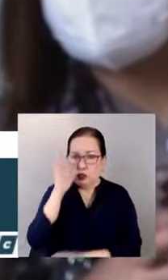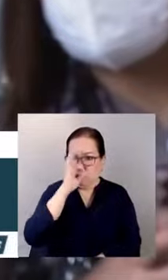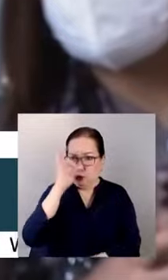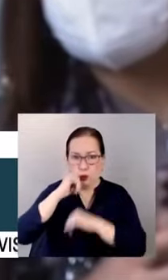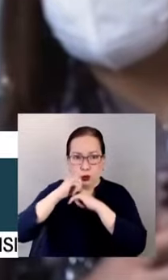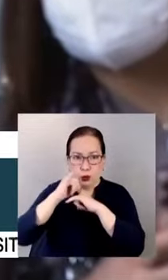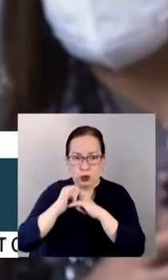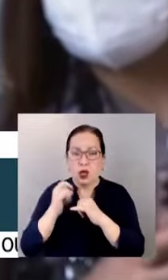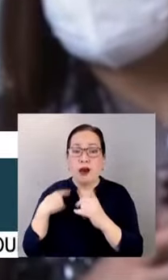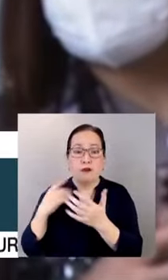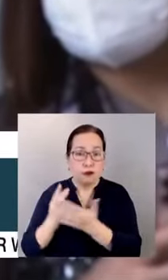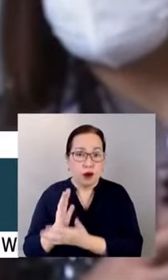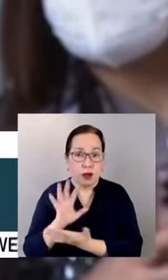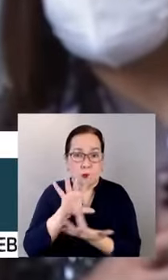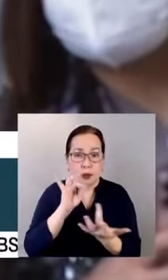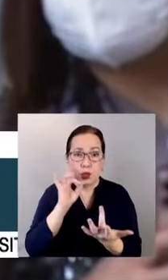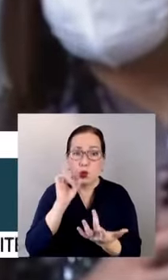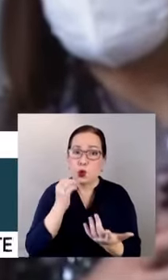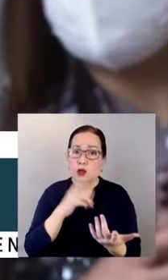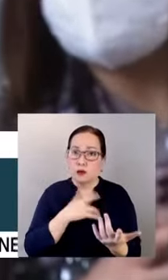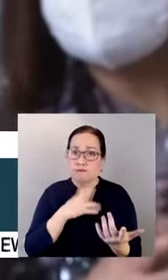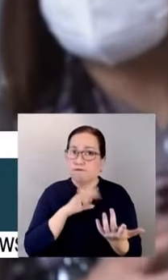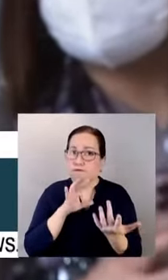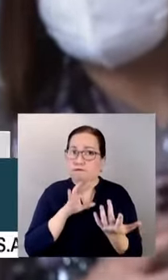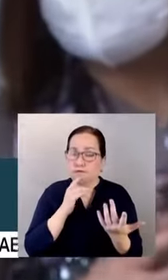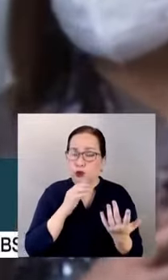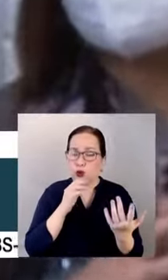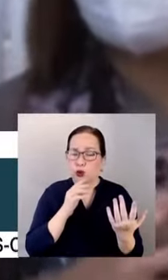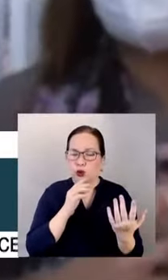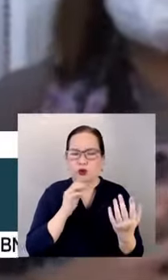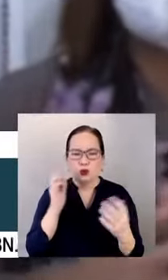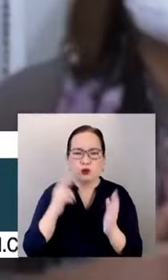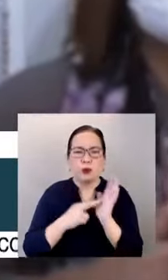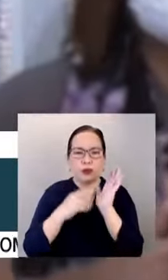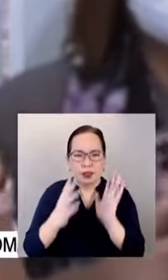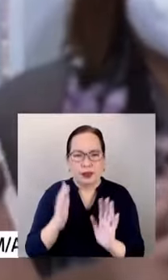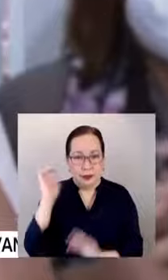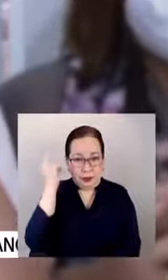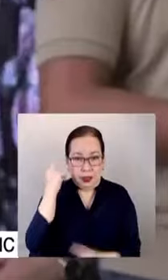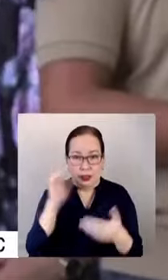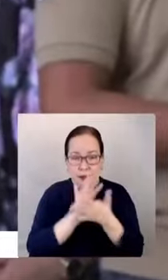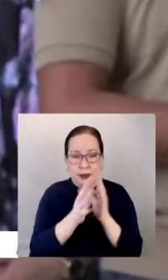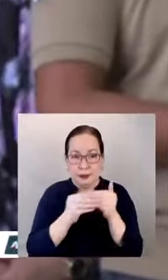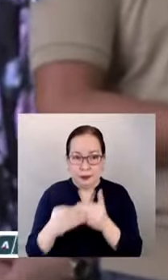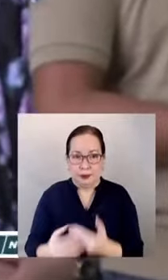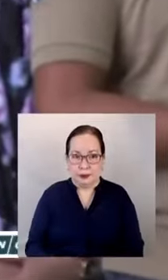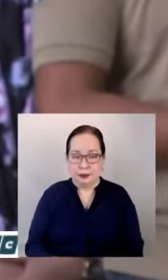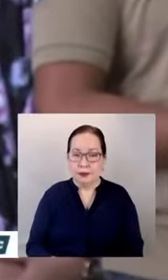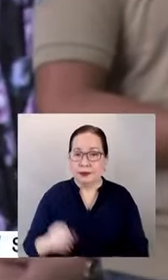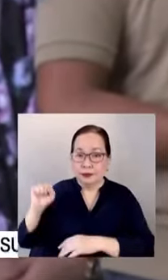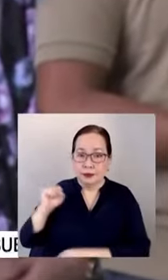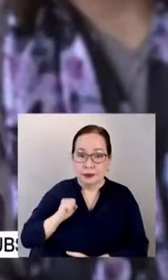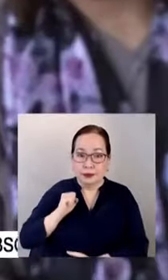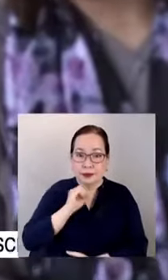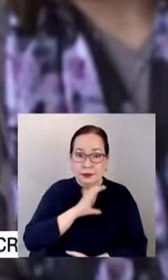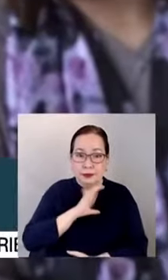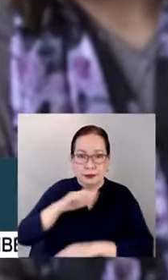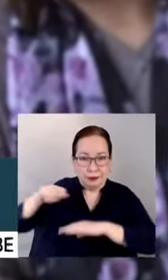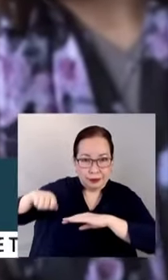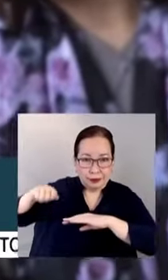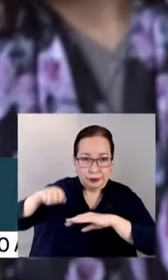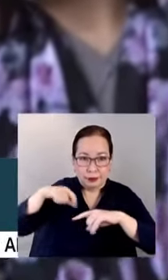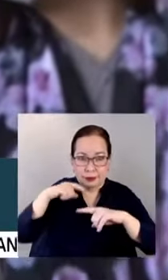makapaghalal ng kanilang napipisin na mga leader. The Supreme Court in 2002 lifted the temporary standing order it